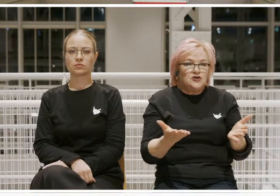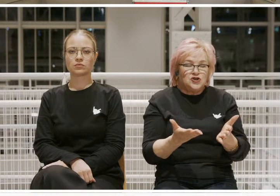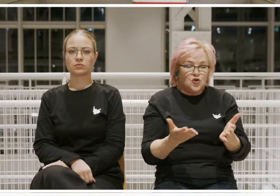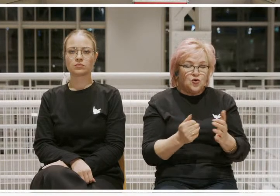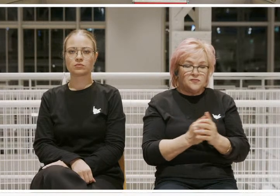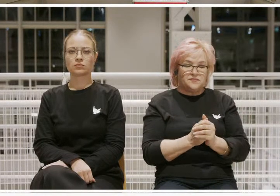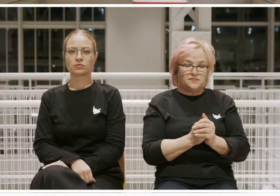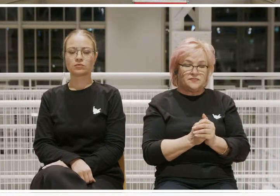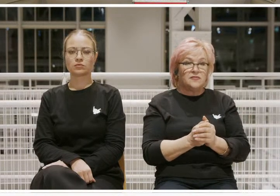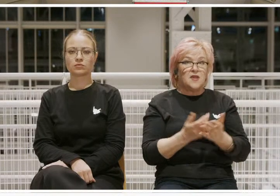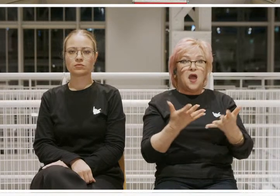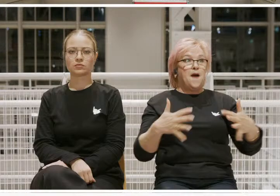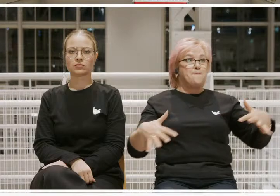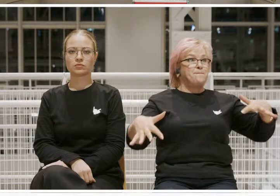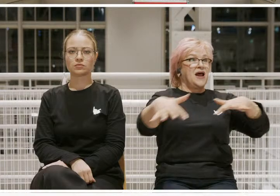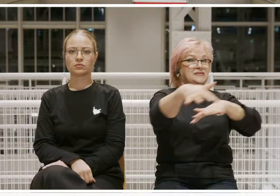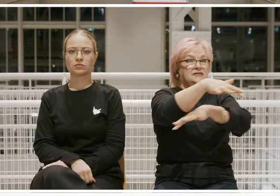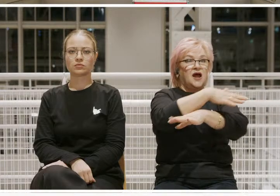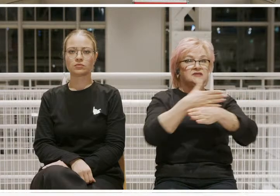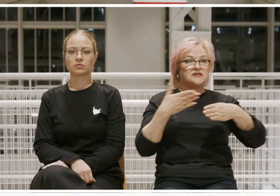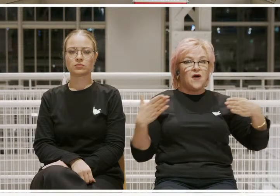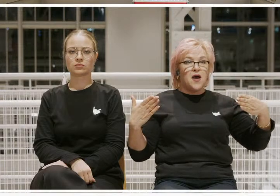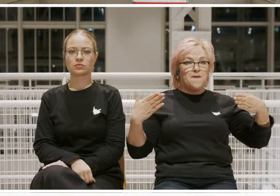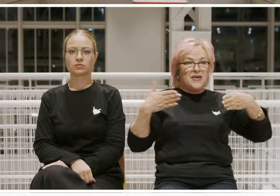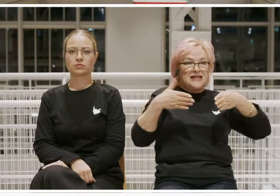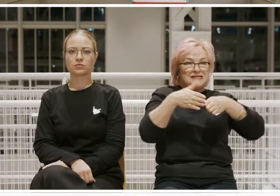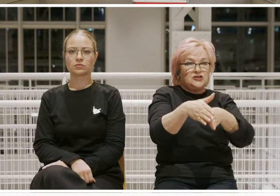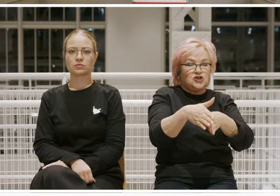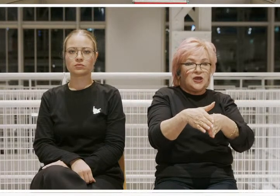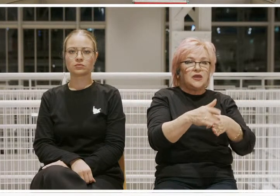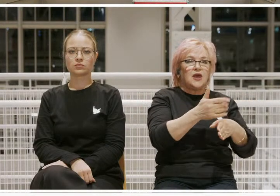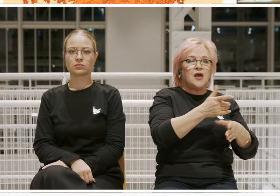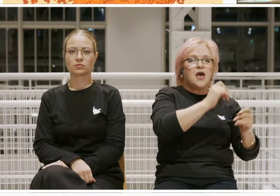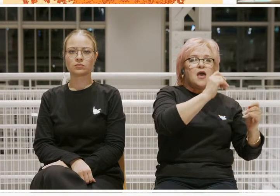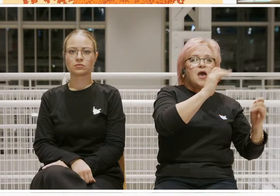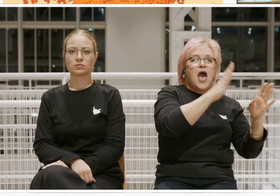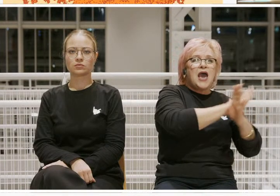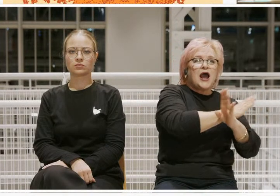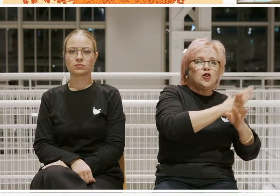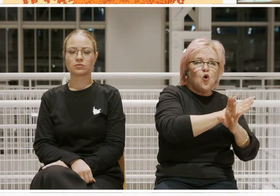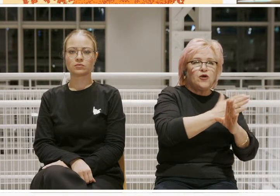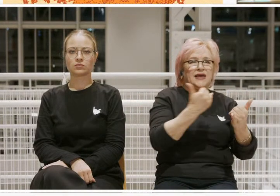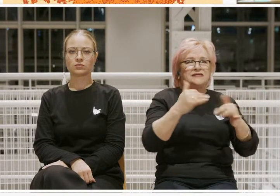arts, architecture, ecology, and geopolitics. Yeah, we can go.